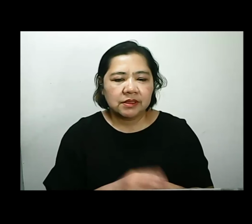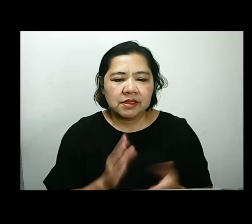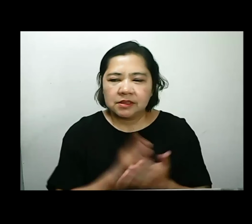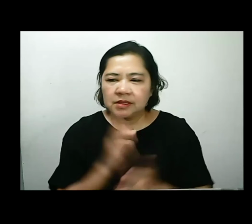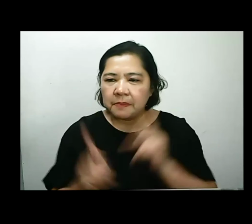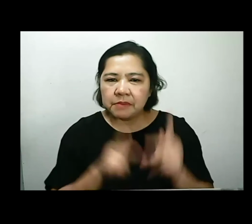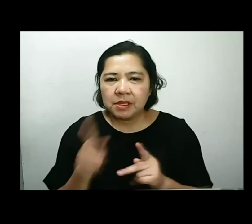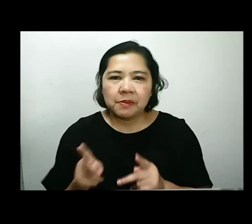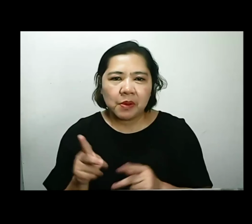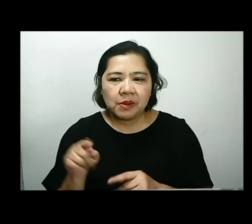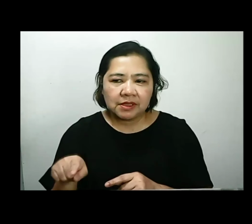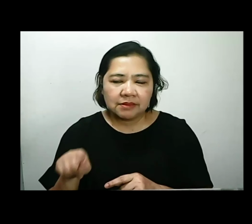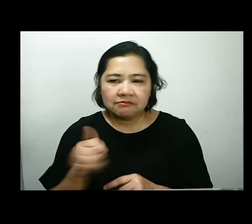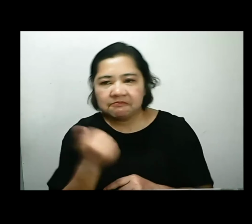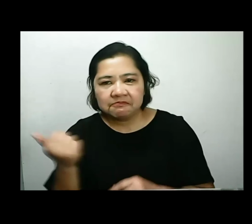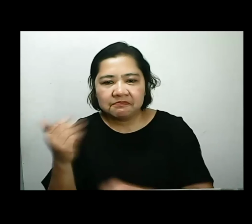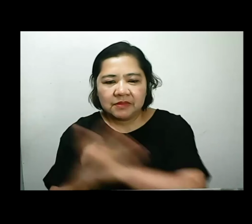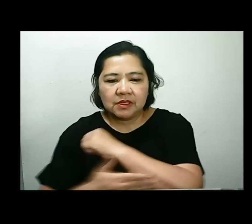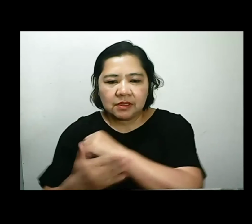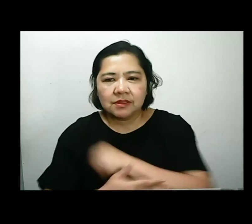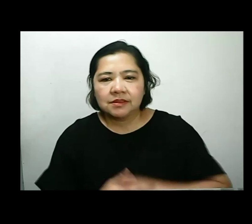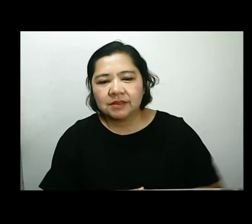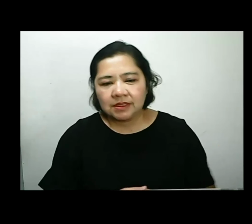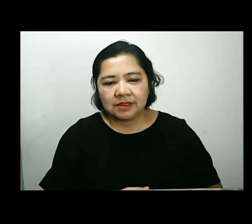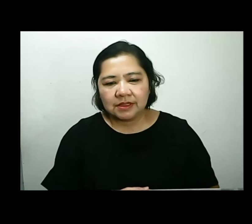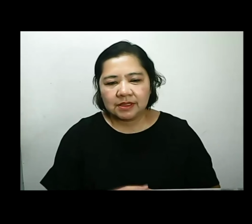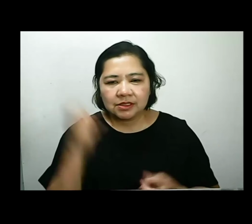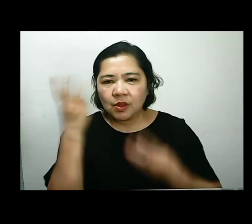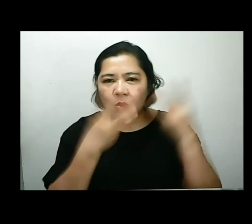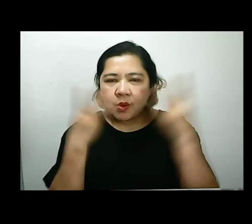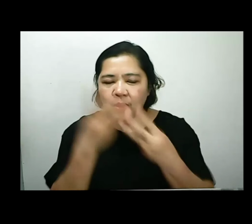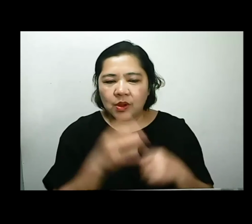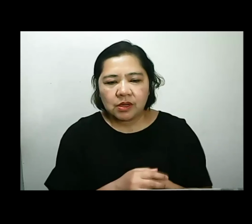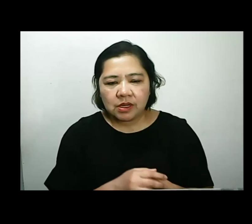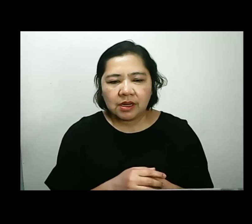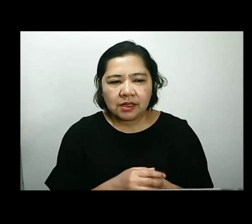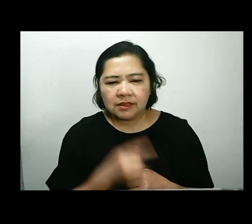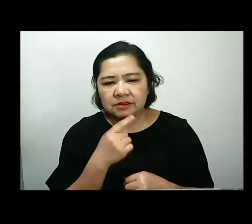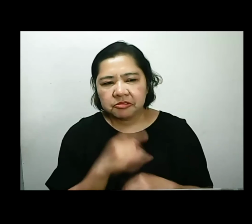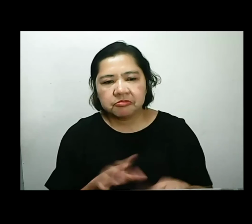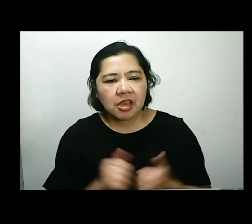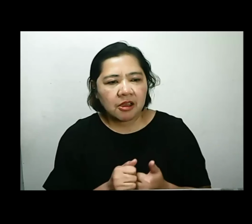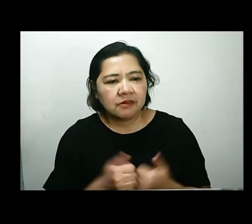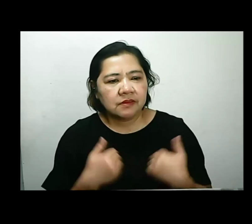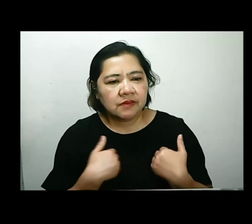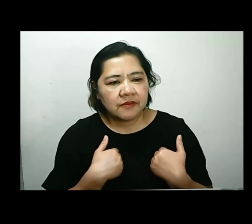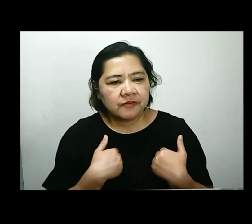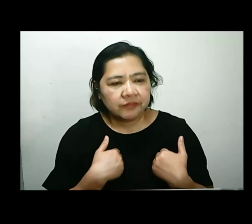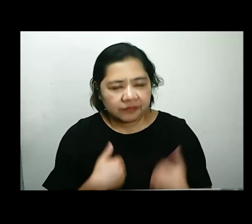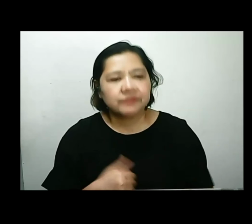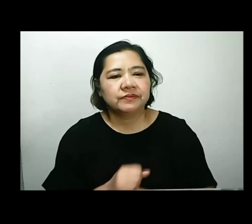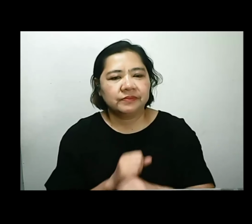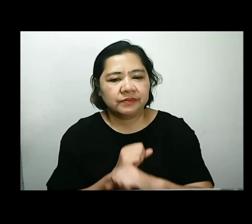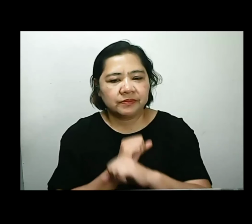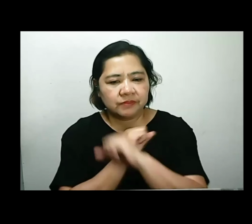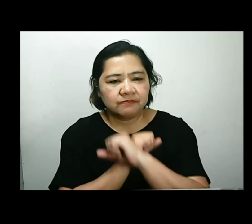not ever anymore having children, because they say, how can I have children and what kind of earth they are inheriting? But I would